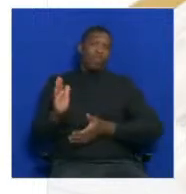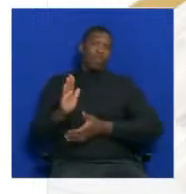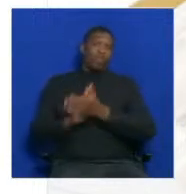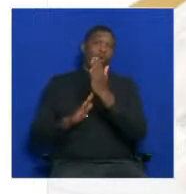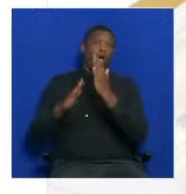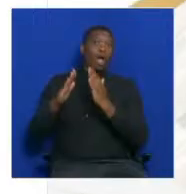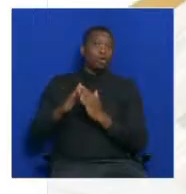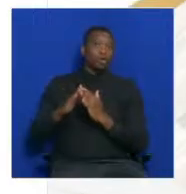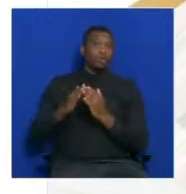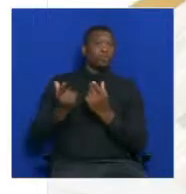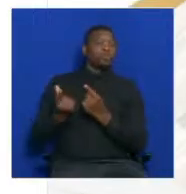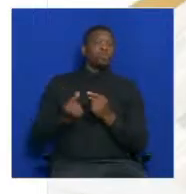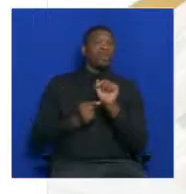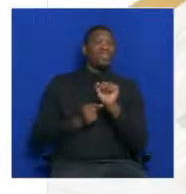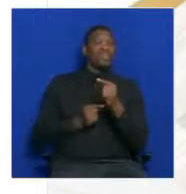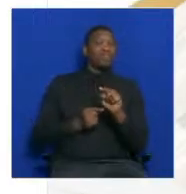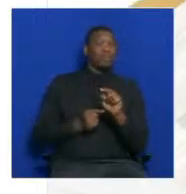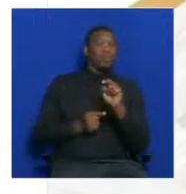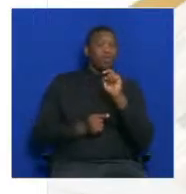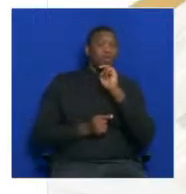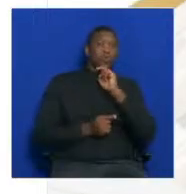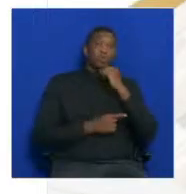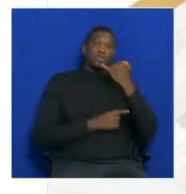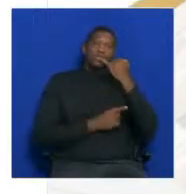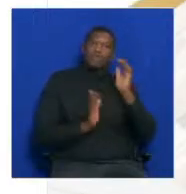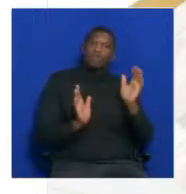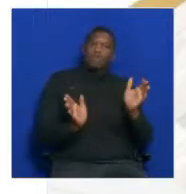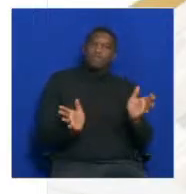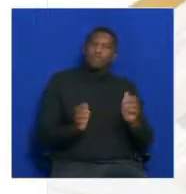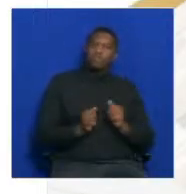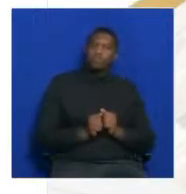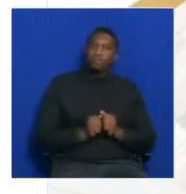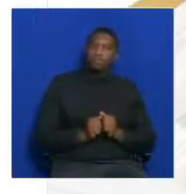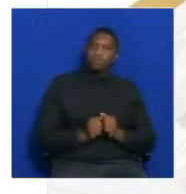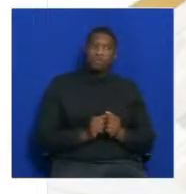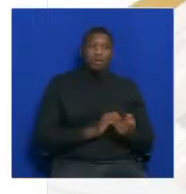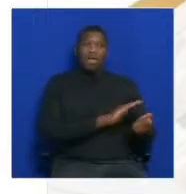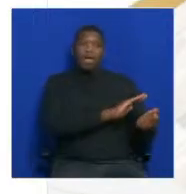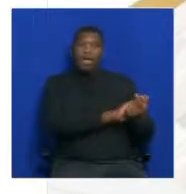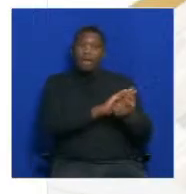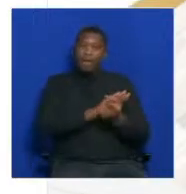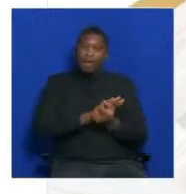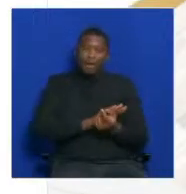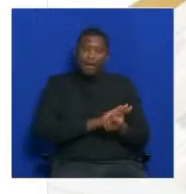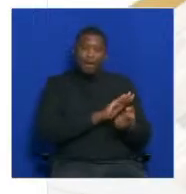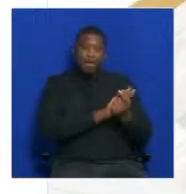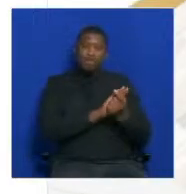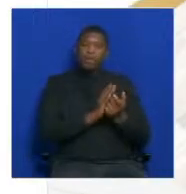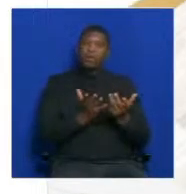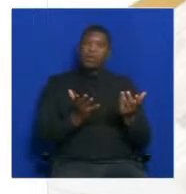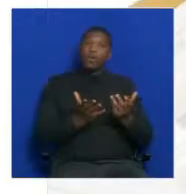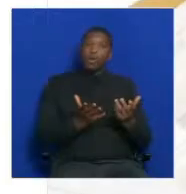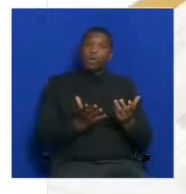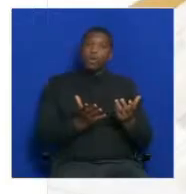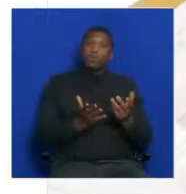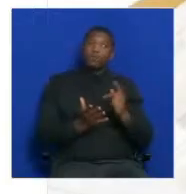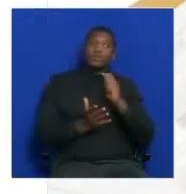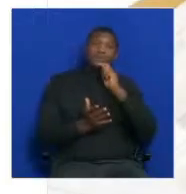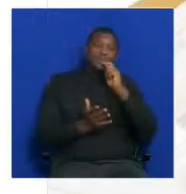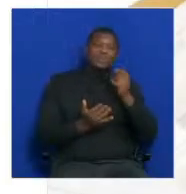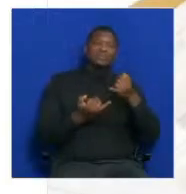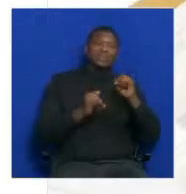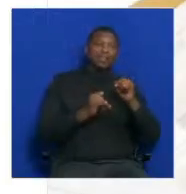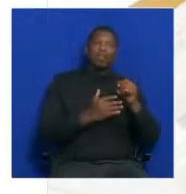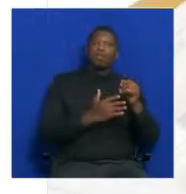this with the laptop. This occurred against a backdrop of public allegations